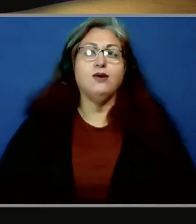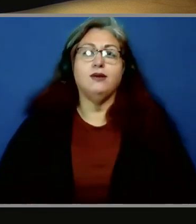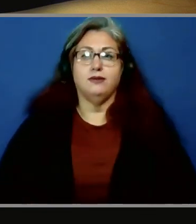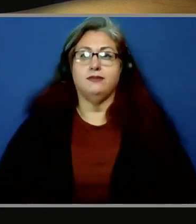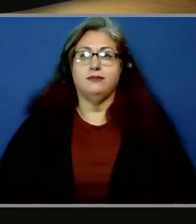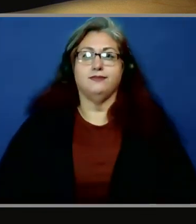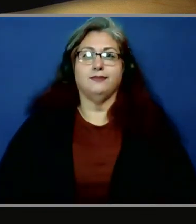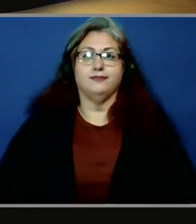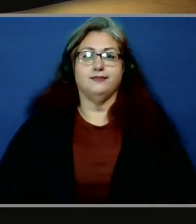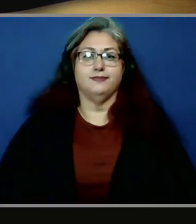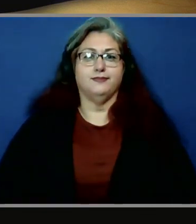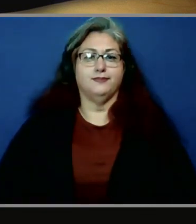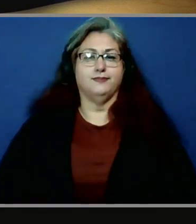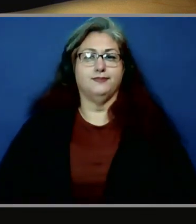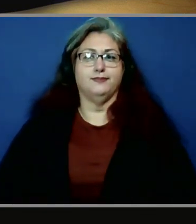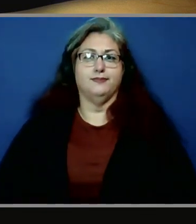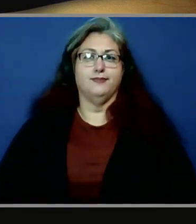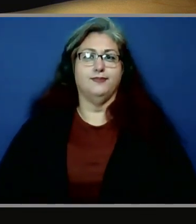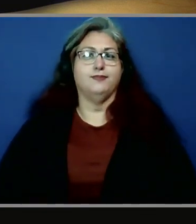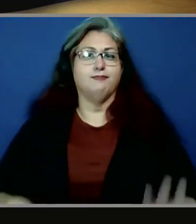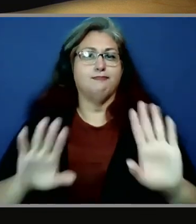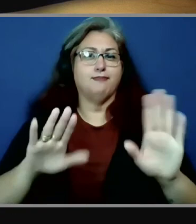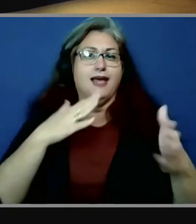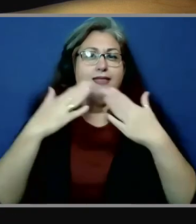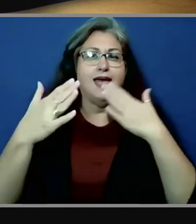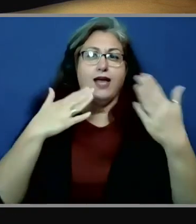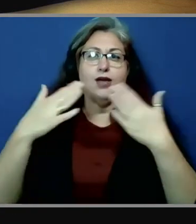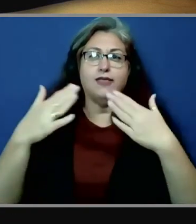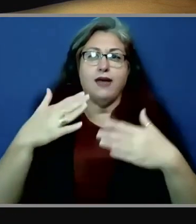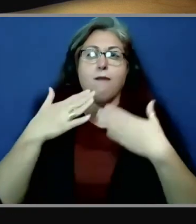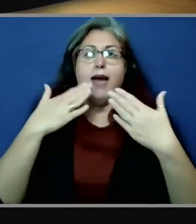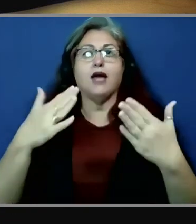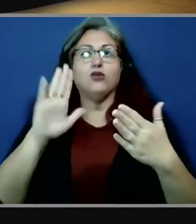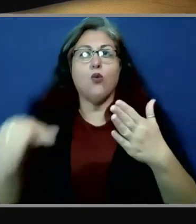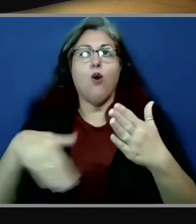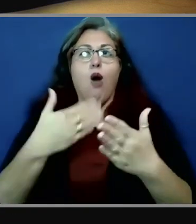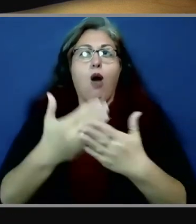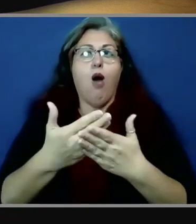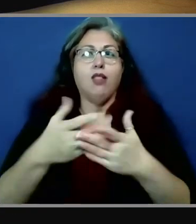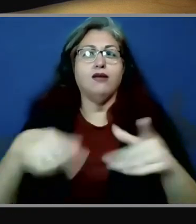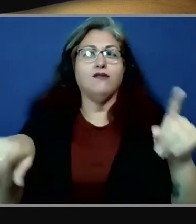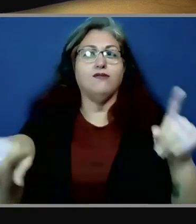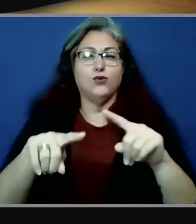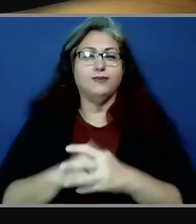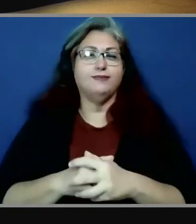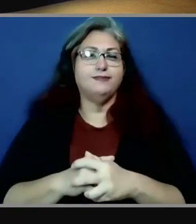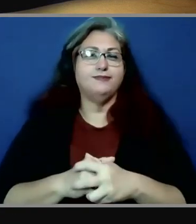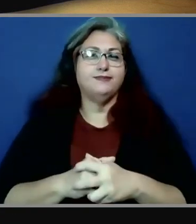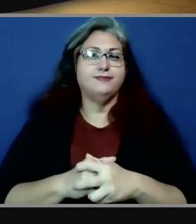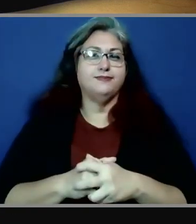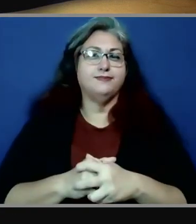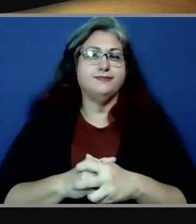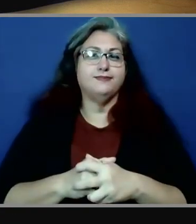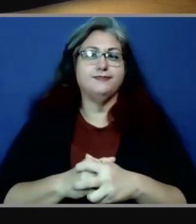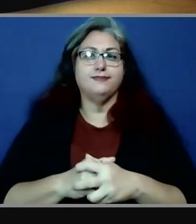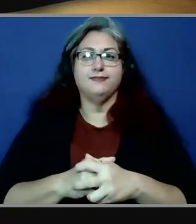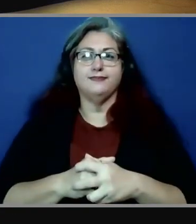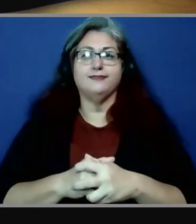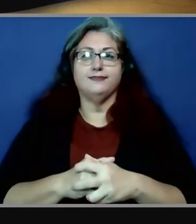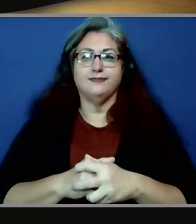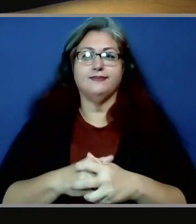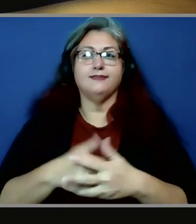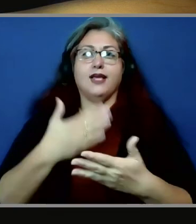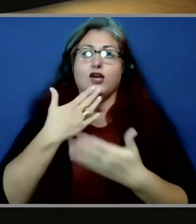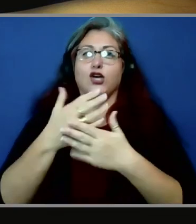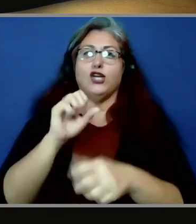Ellen here. Thank you. Mahalo to all. Mahalo. Thank you. Great